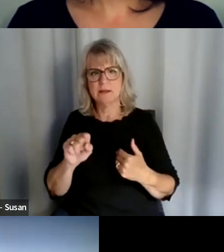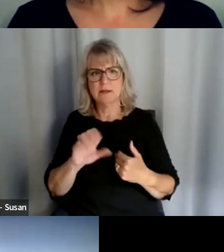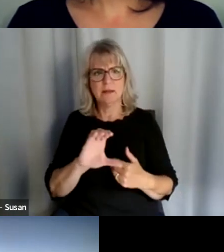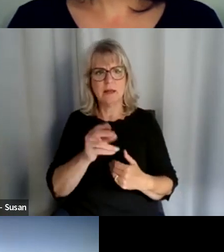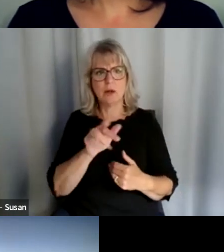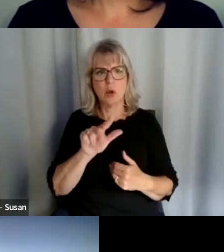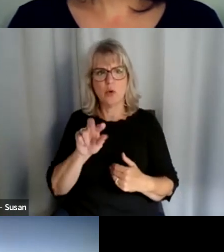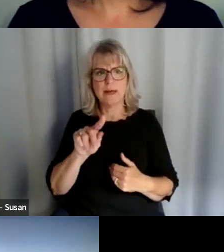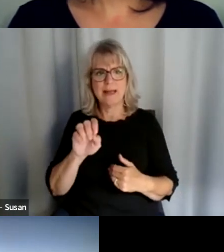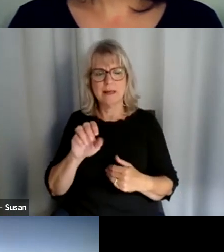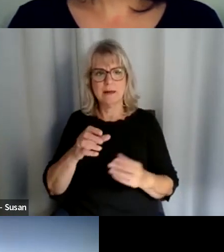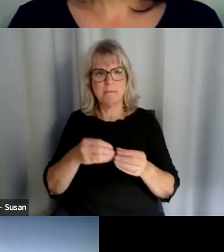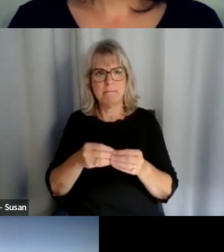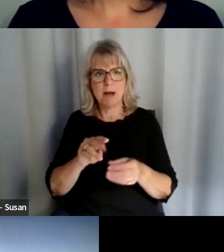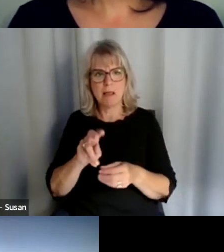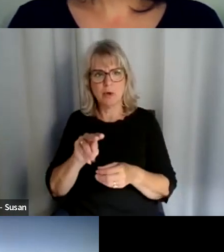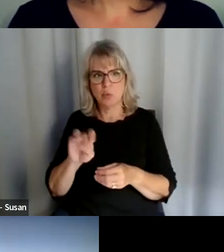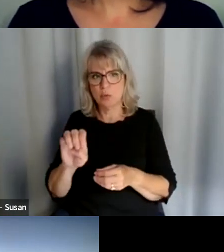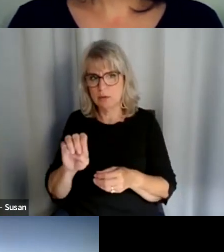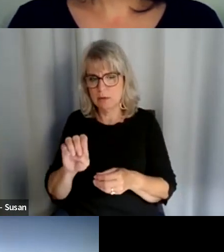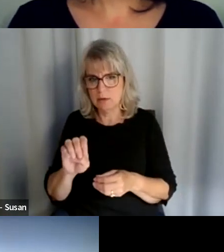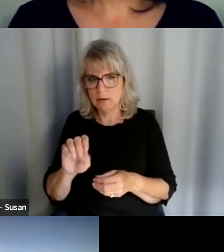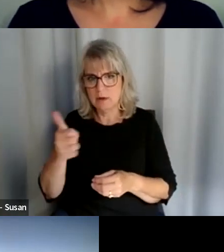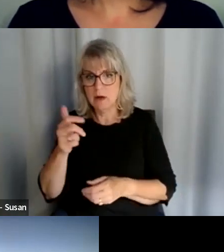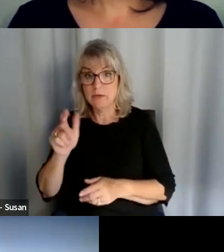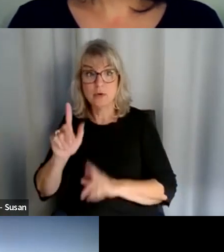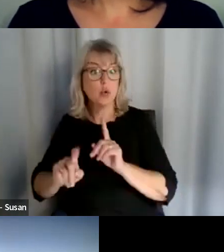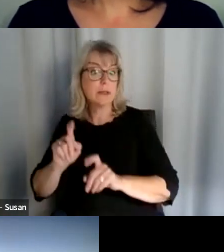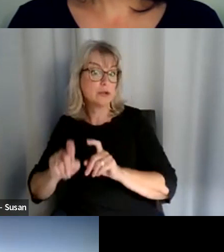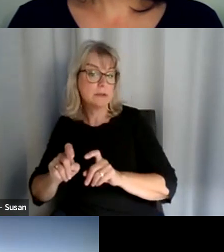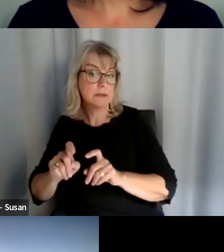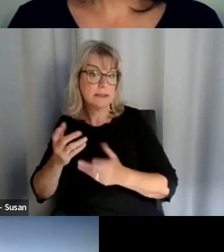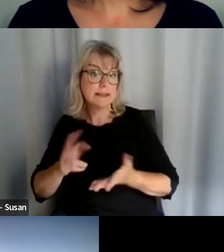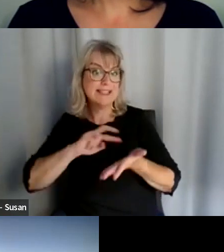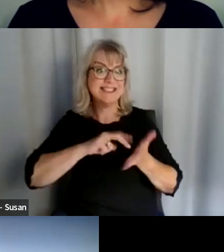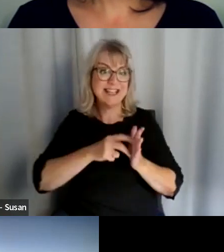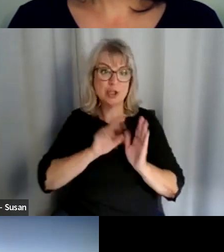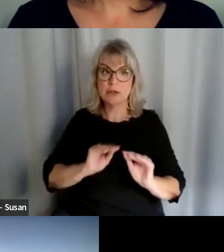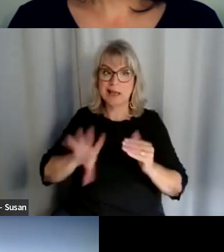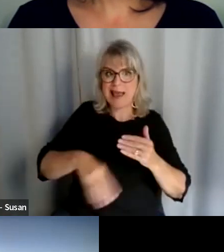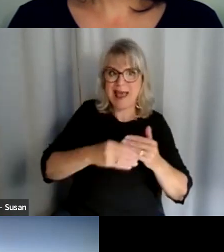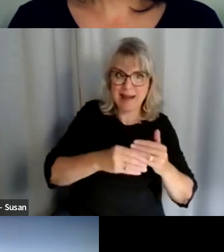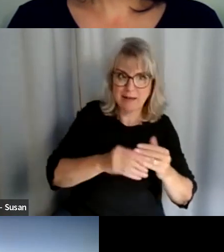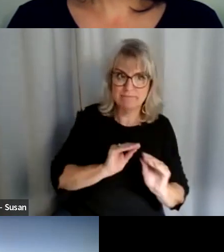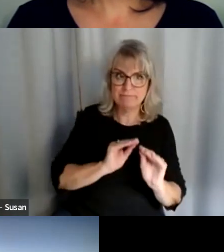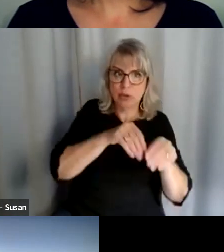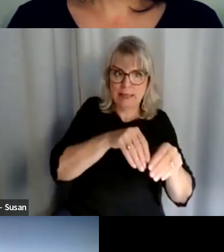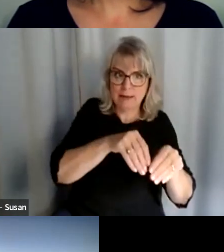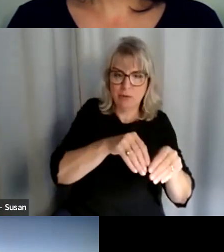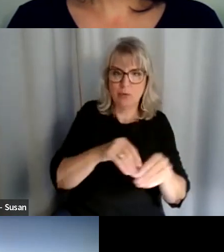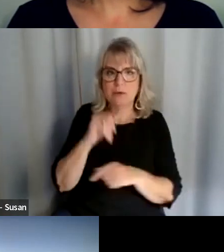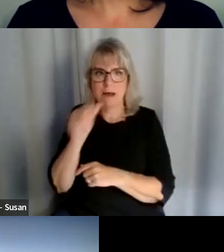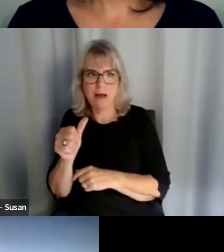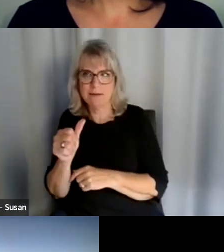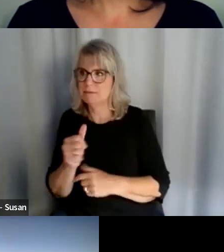molecule? Some of the other questions that came up about, you know, is it intentionally added? Is it not? Which I